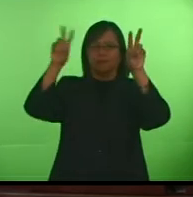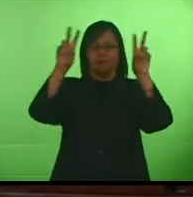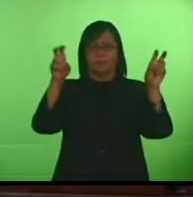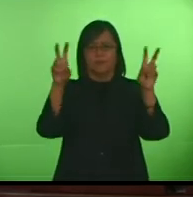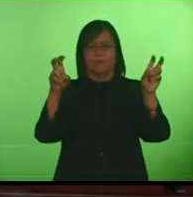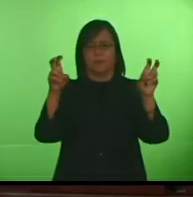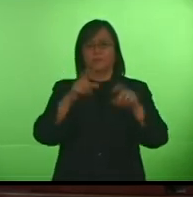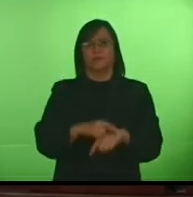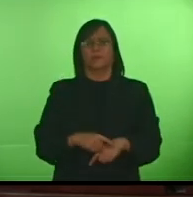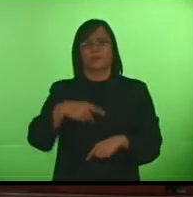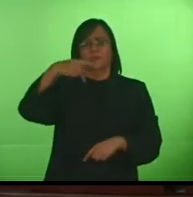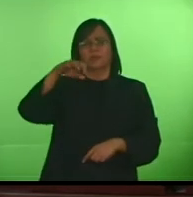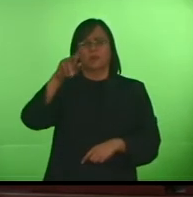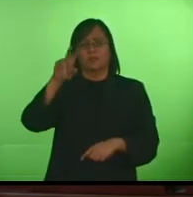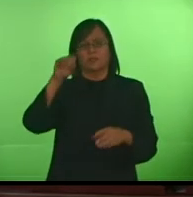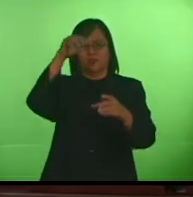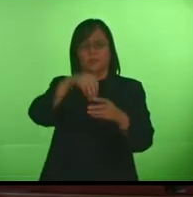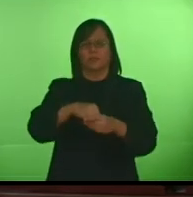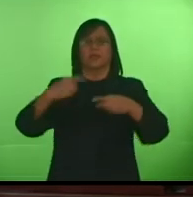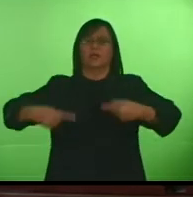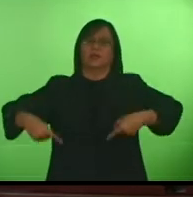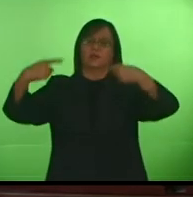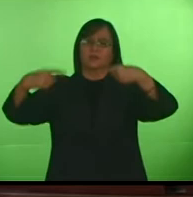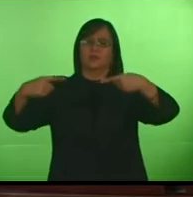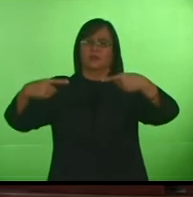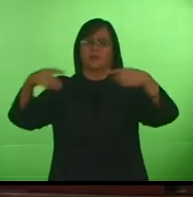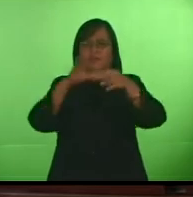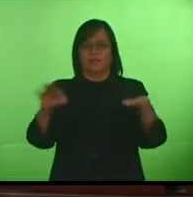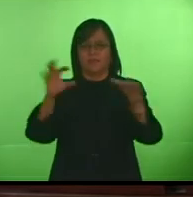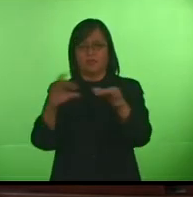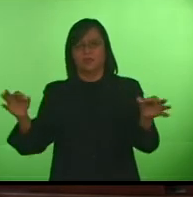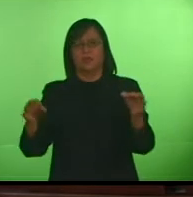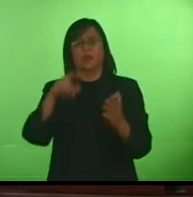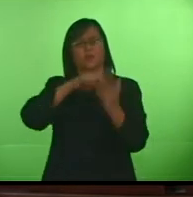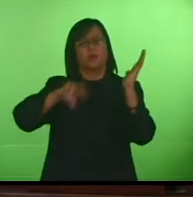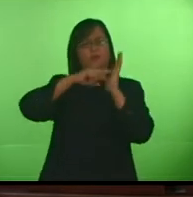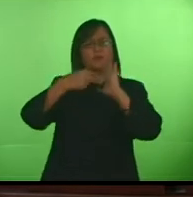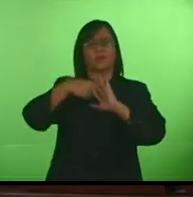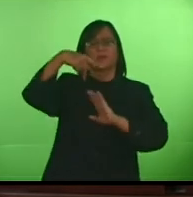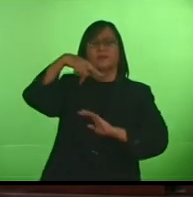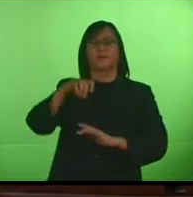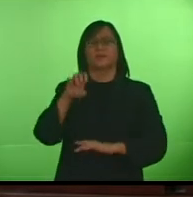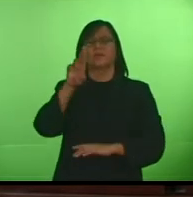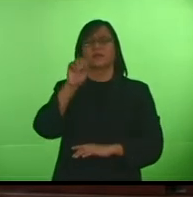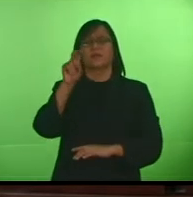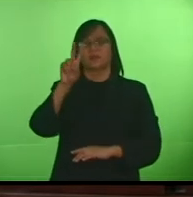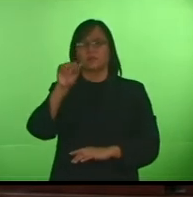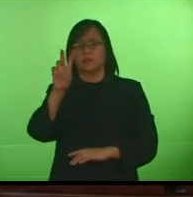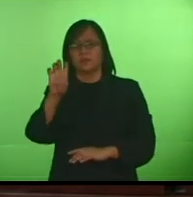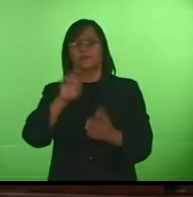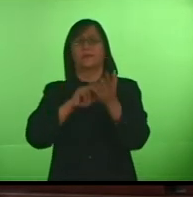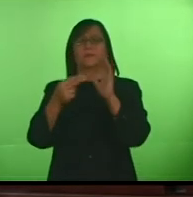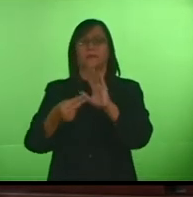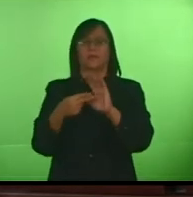argumentation essays. What is meant by persuasive skills? Well, It is actually a type of writing that